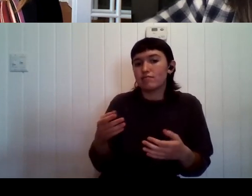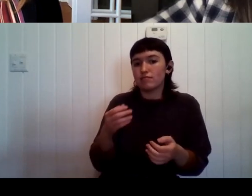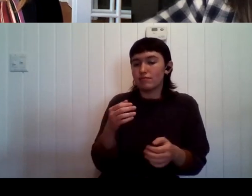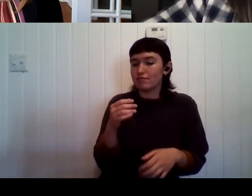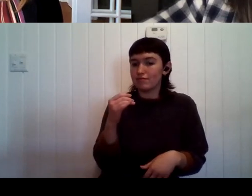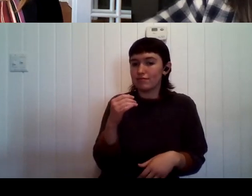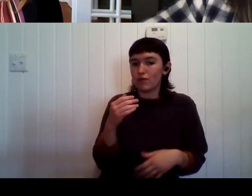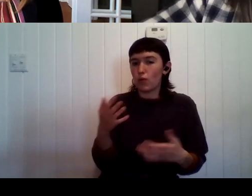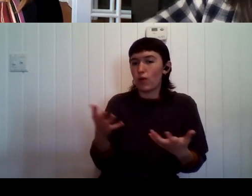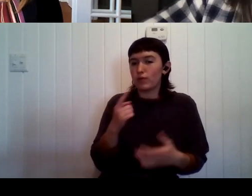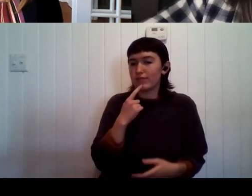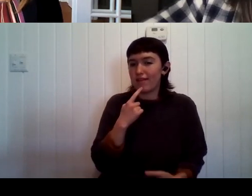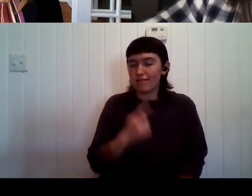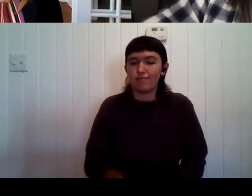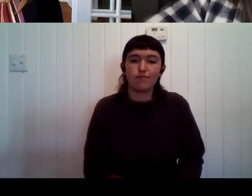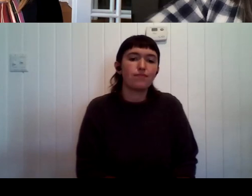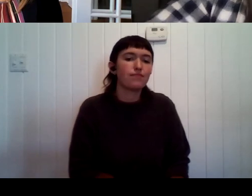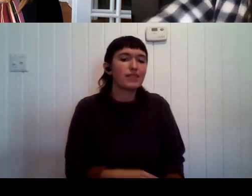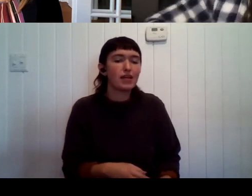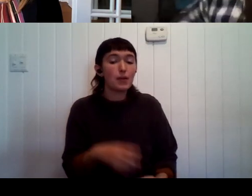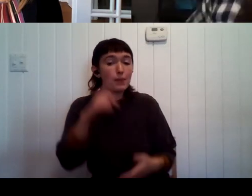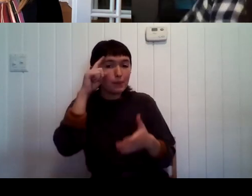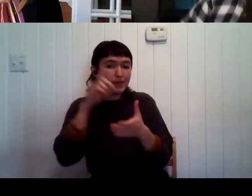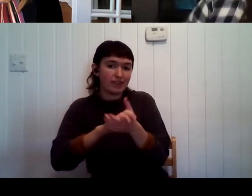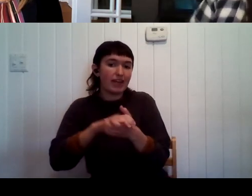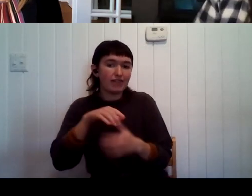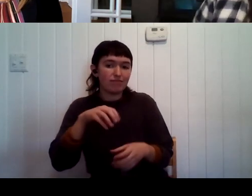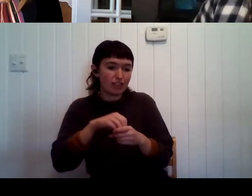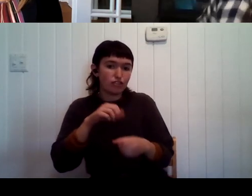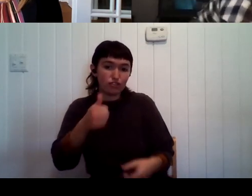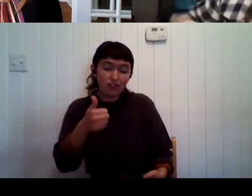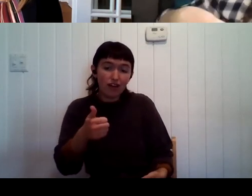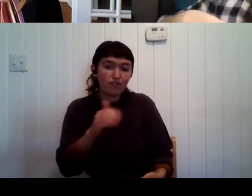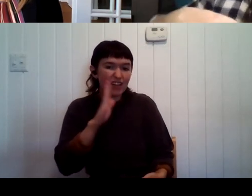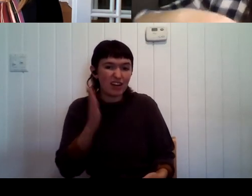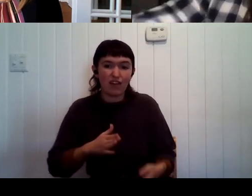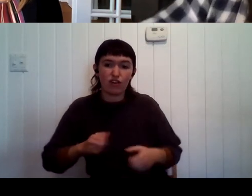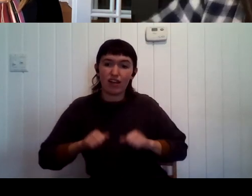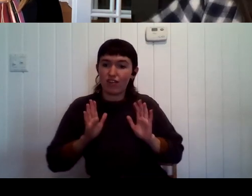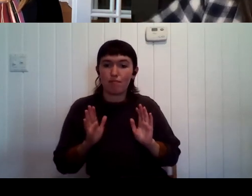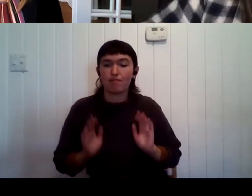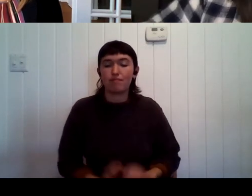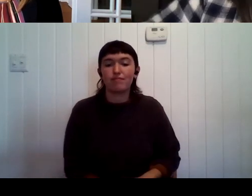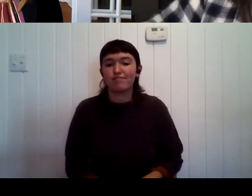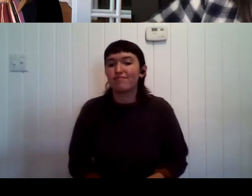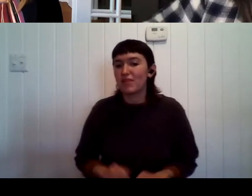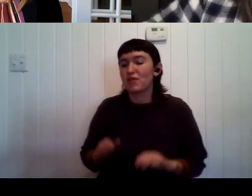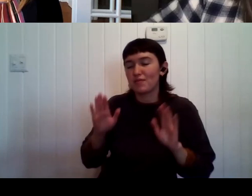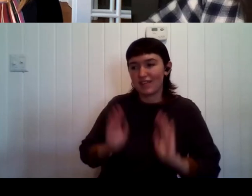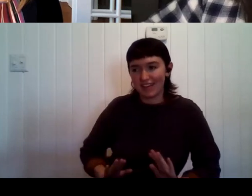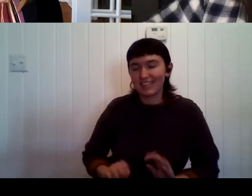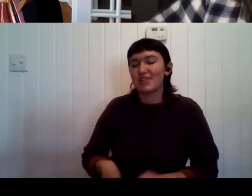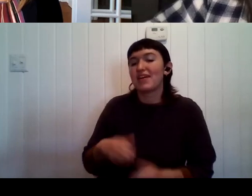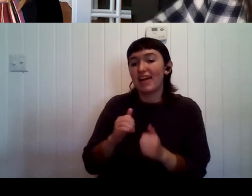Believe in yourself and never give up. Great. Sounds good. Well, everybody, we are going to be meeting back here on the 12th